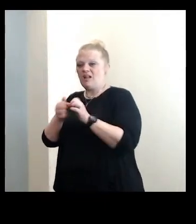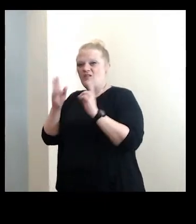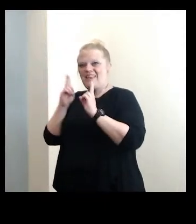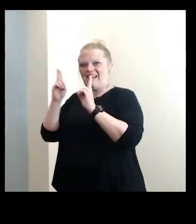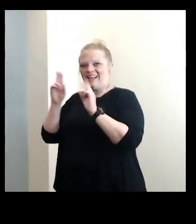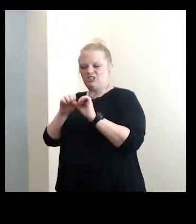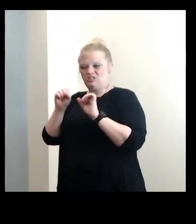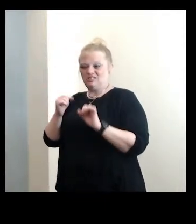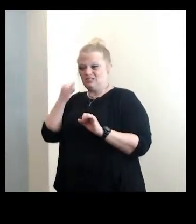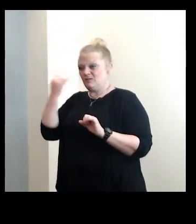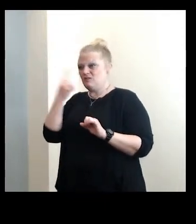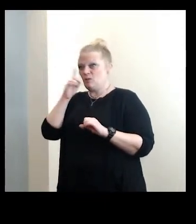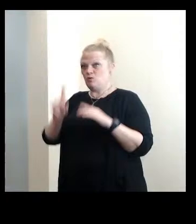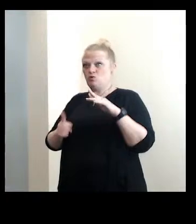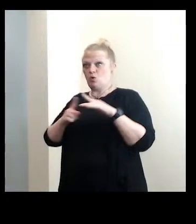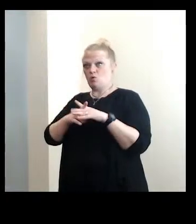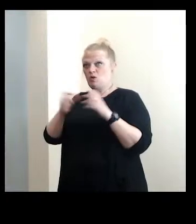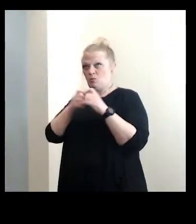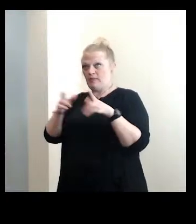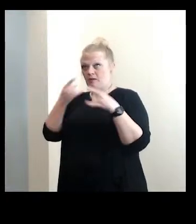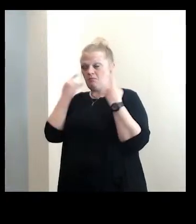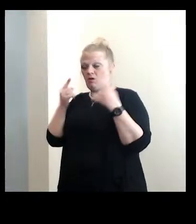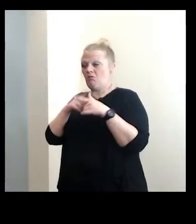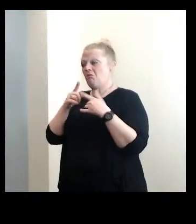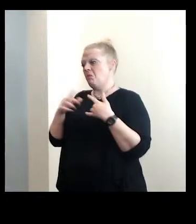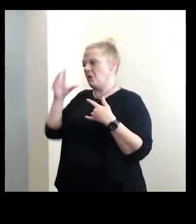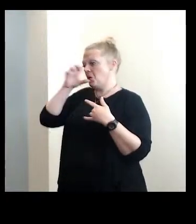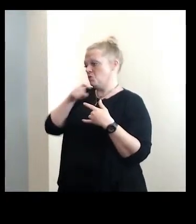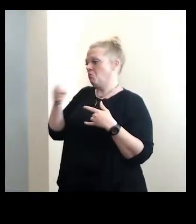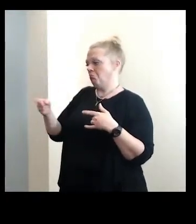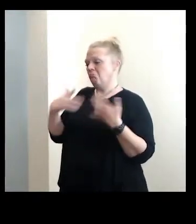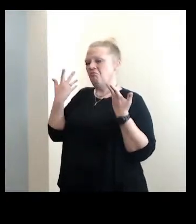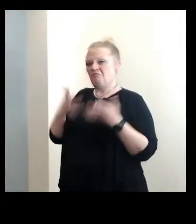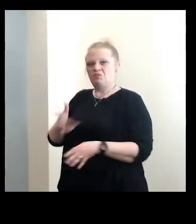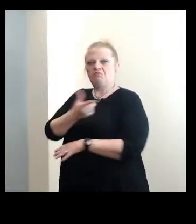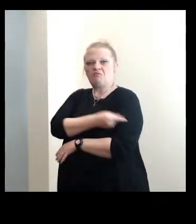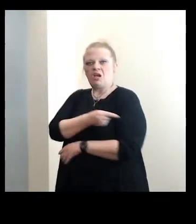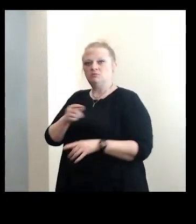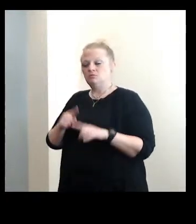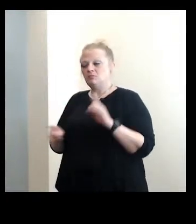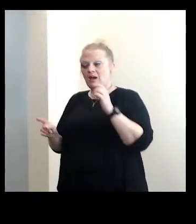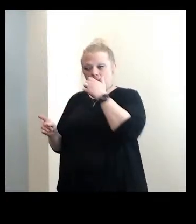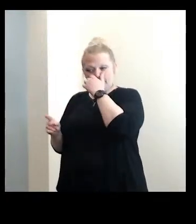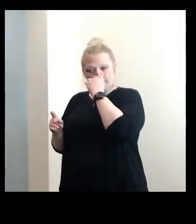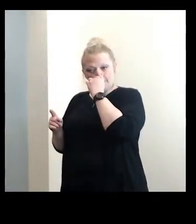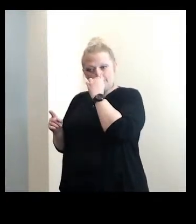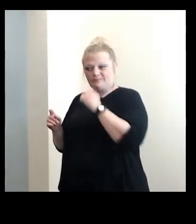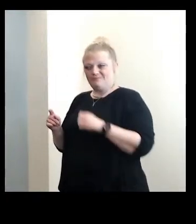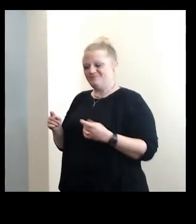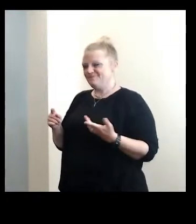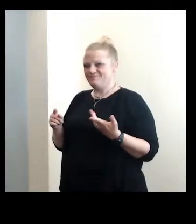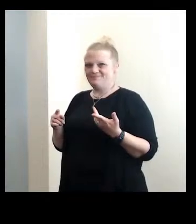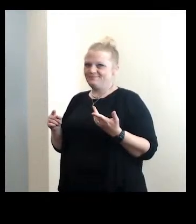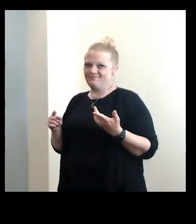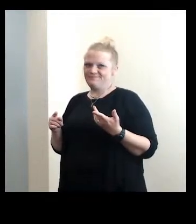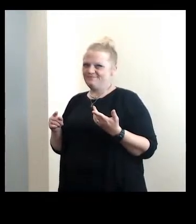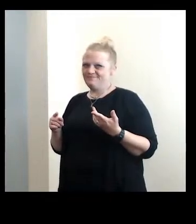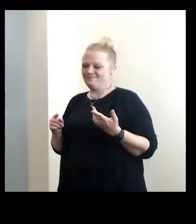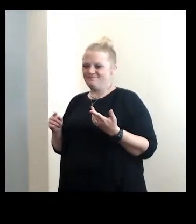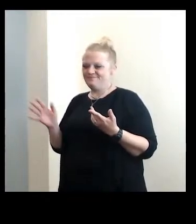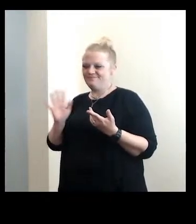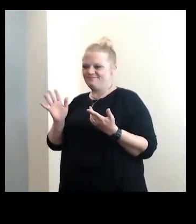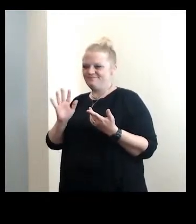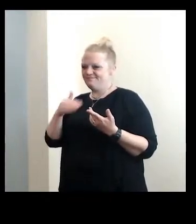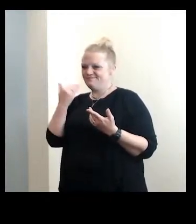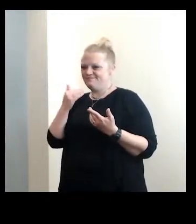system, that if somebody walks in without a mask, they will assume that person is vaccinated. But if it seems too good to be true and a place is